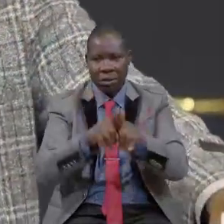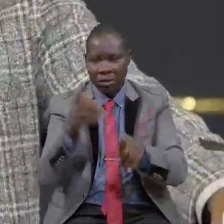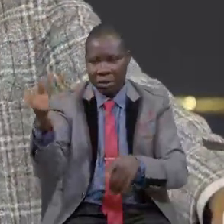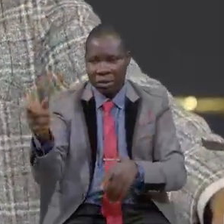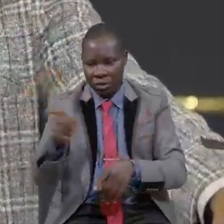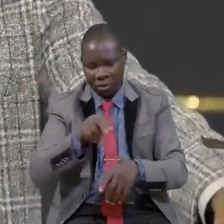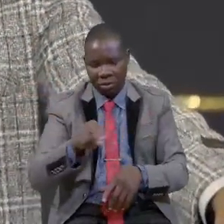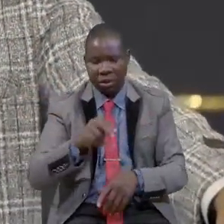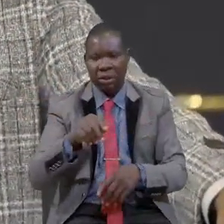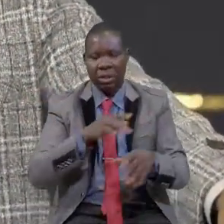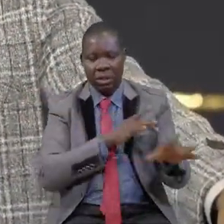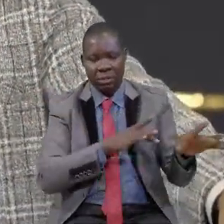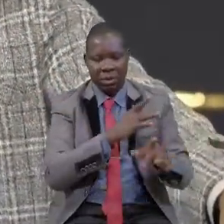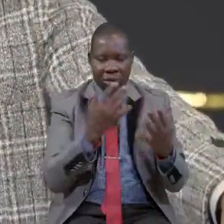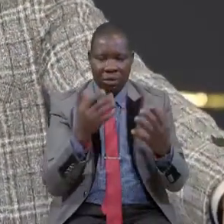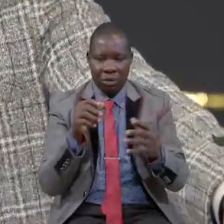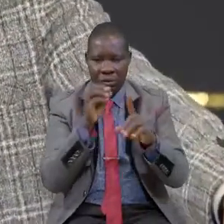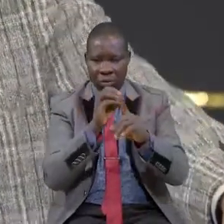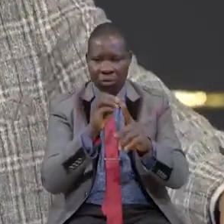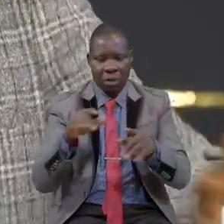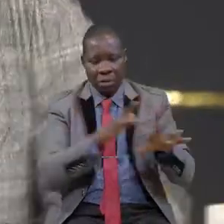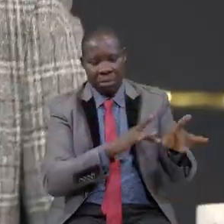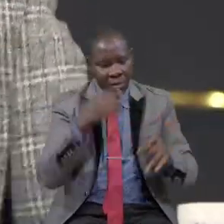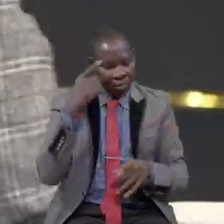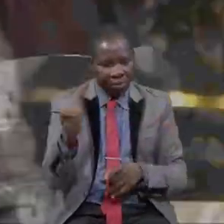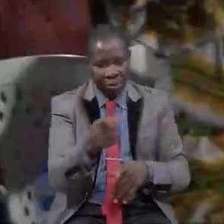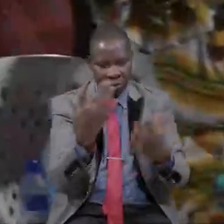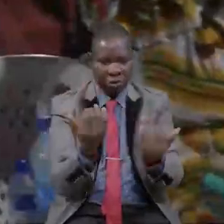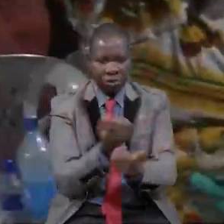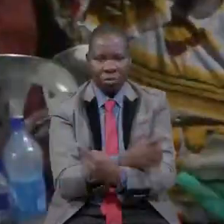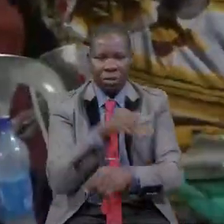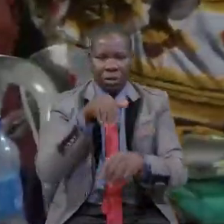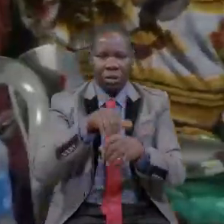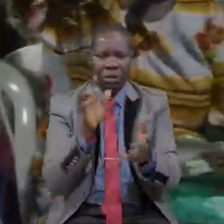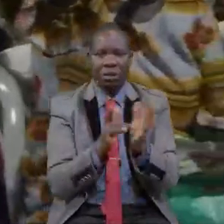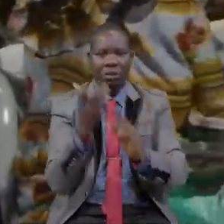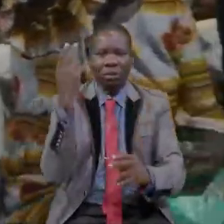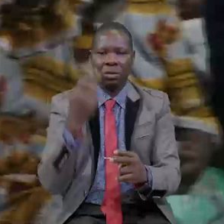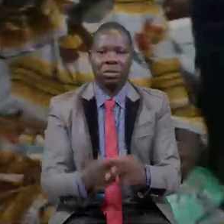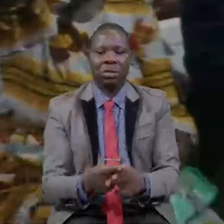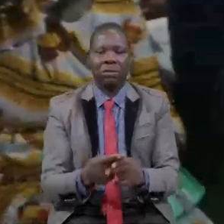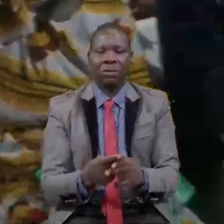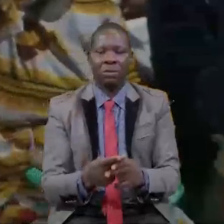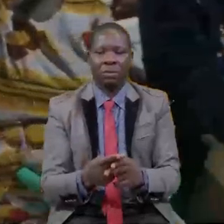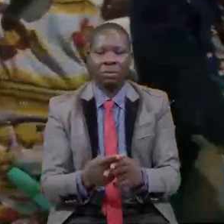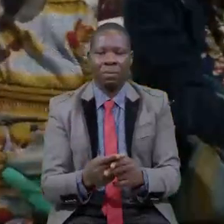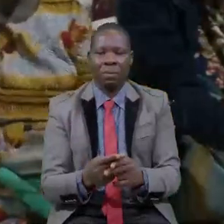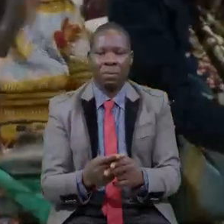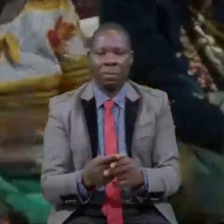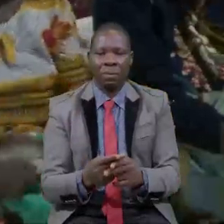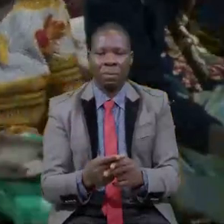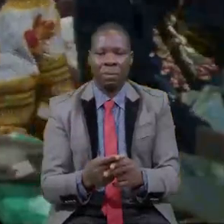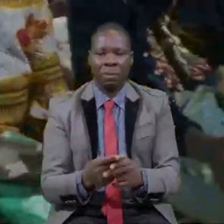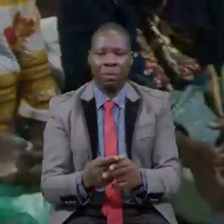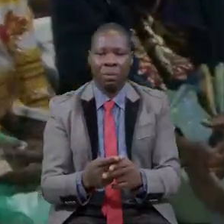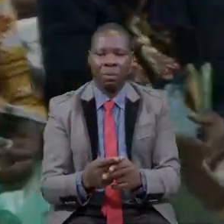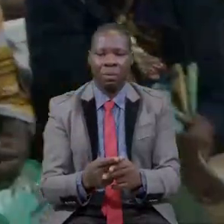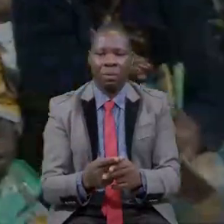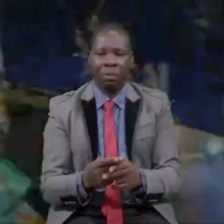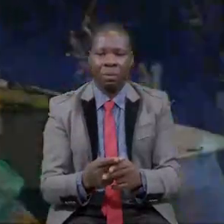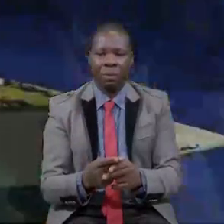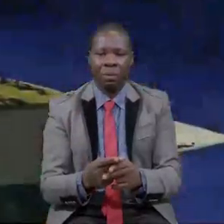too Mercy for you today in Jesus name the Lord what